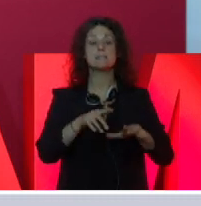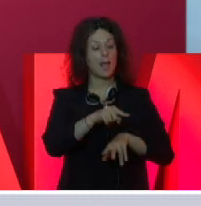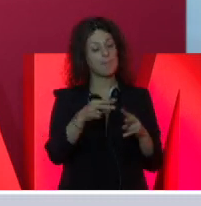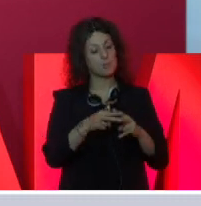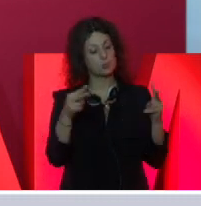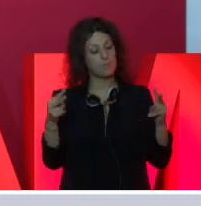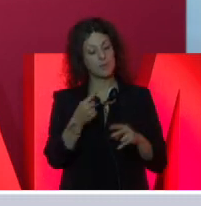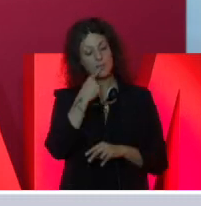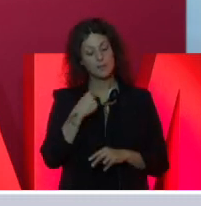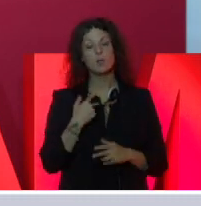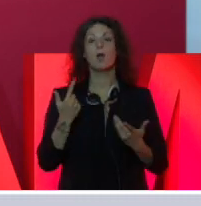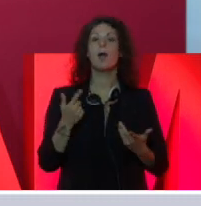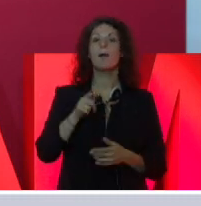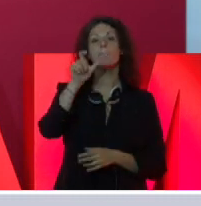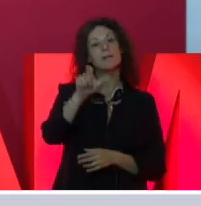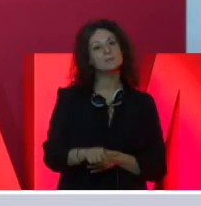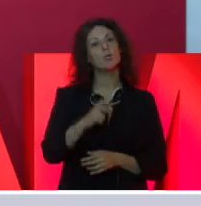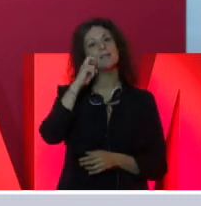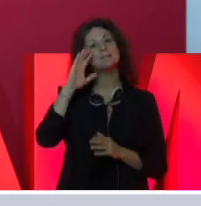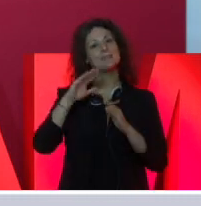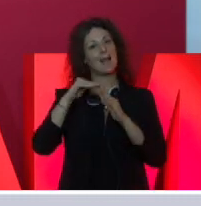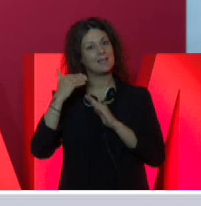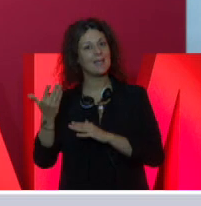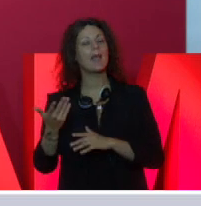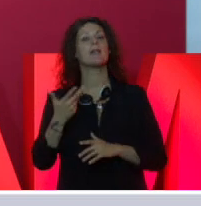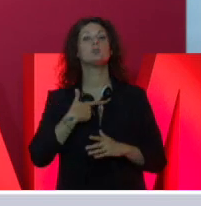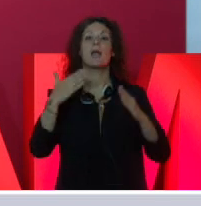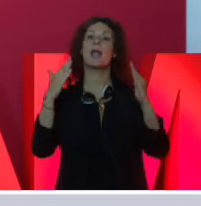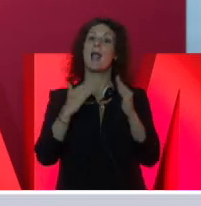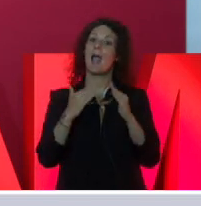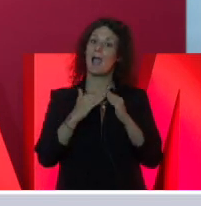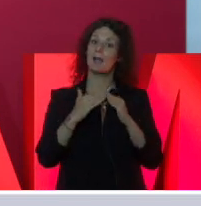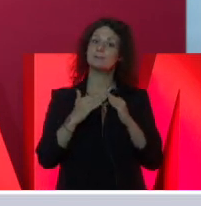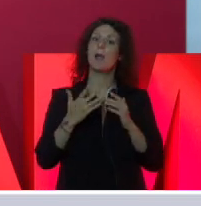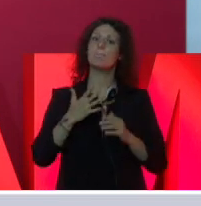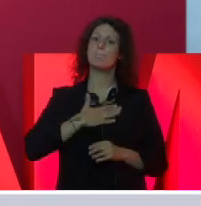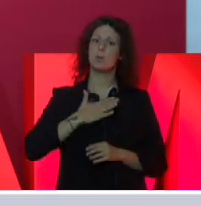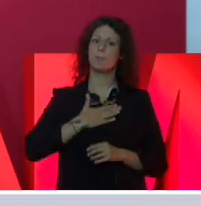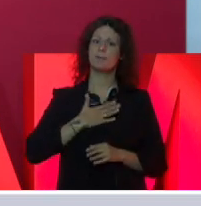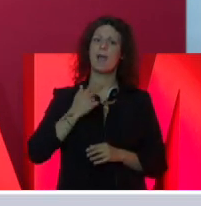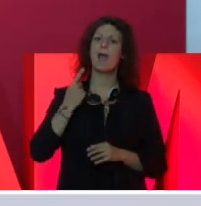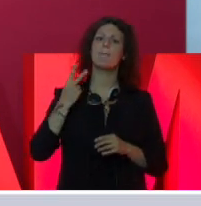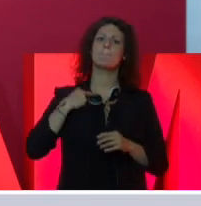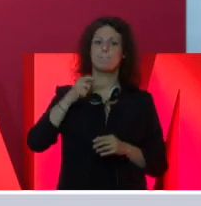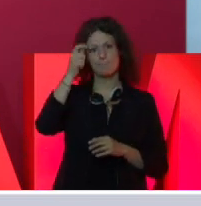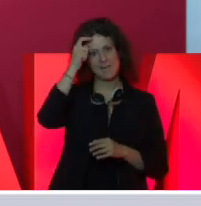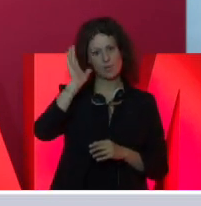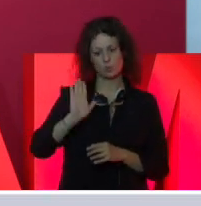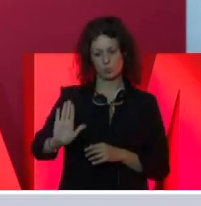was discovered by the system. There are foreign workers that